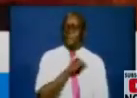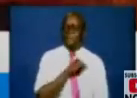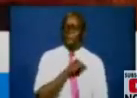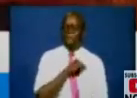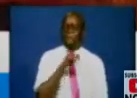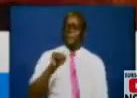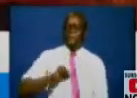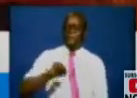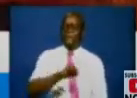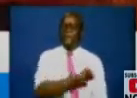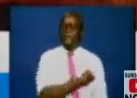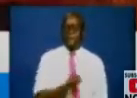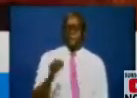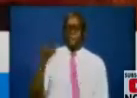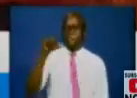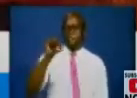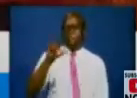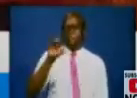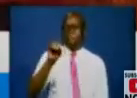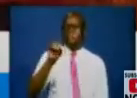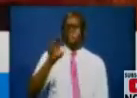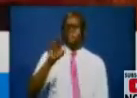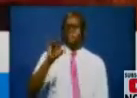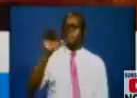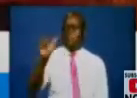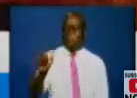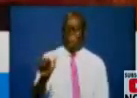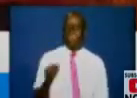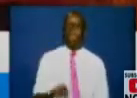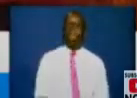Senator Gloria. And Senator Gloria, let me